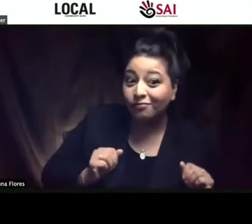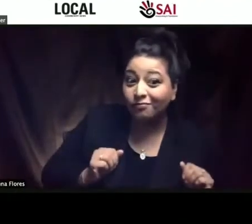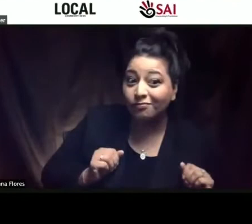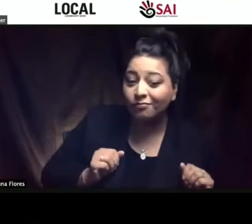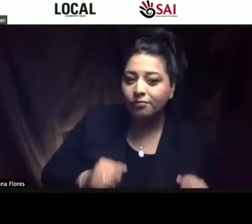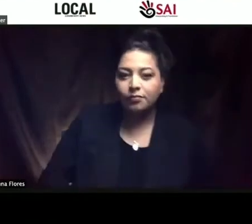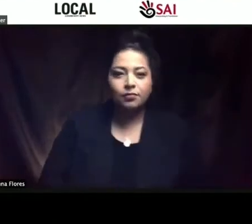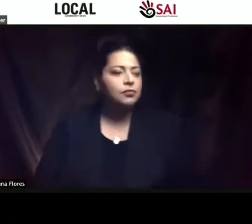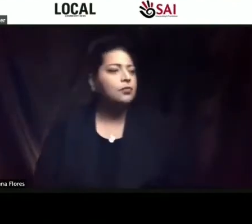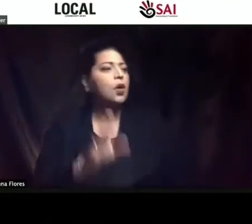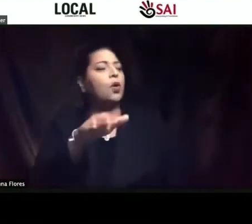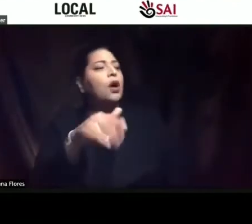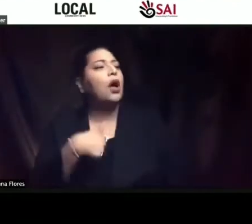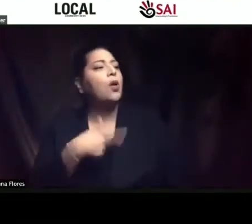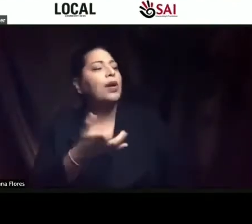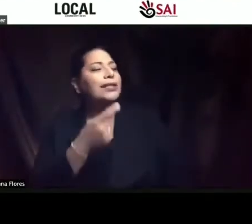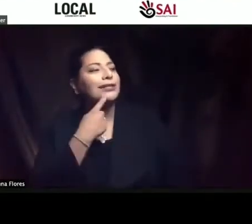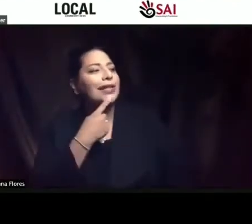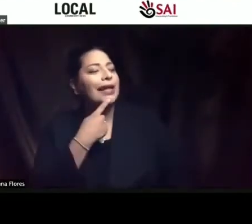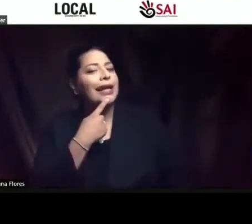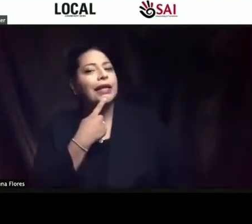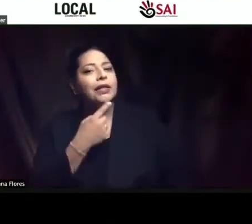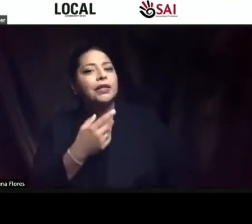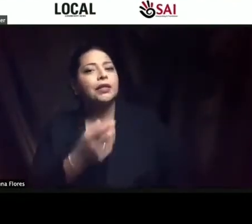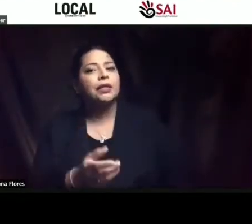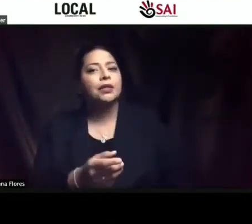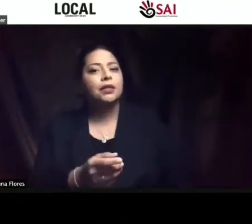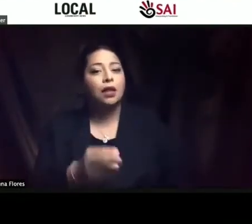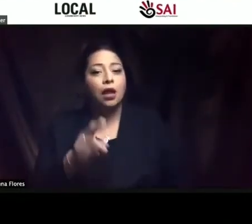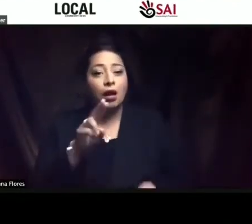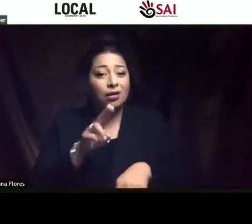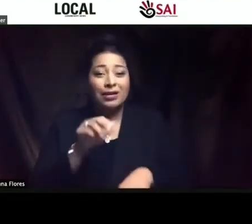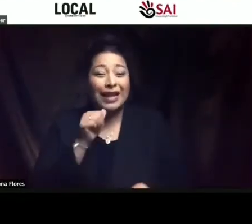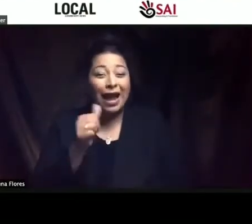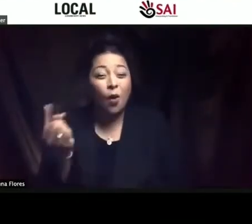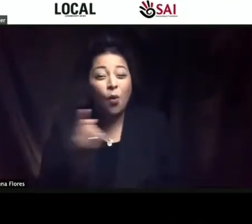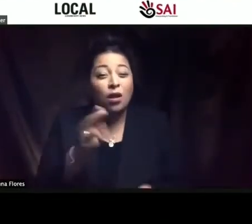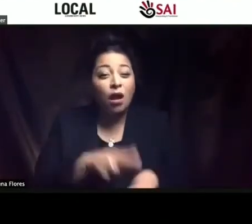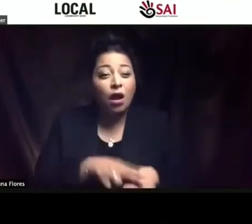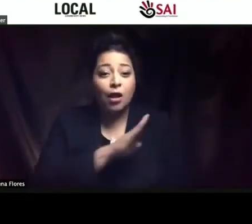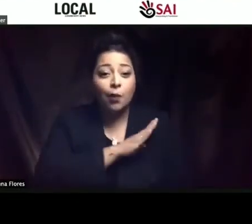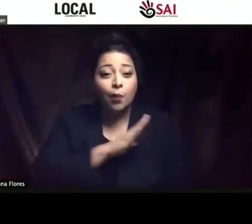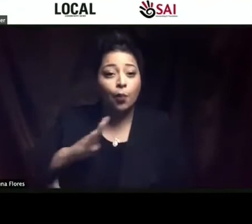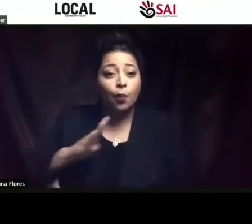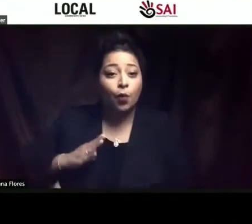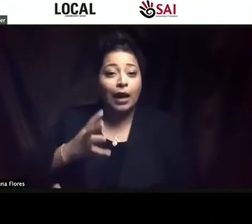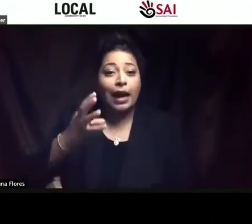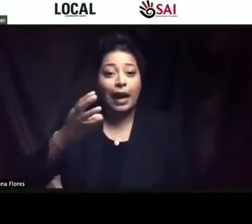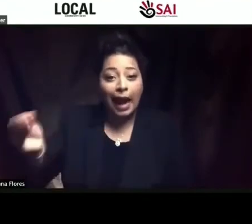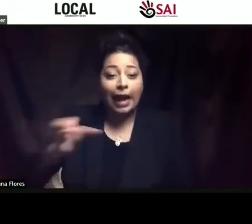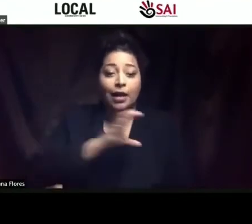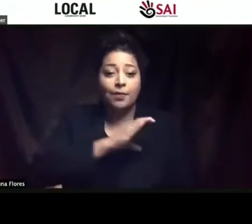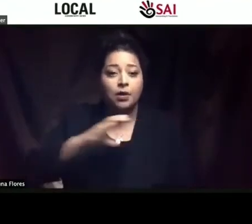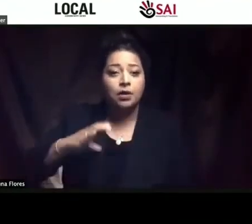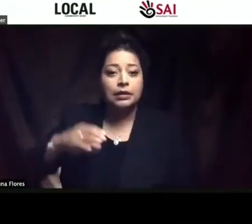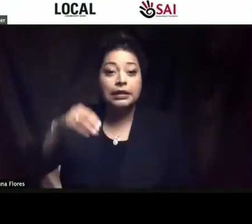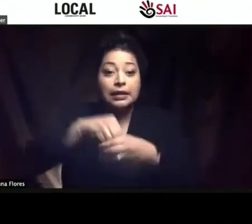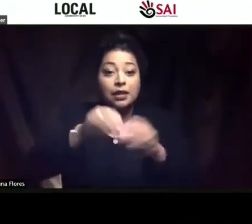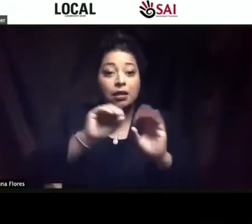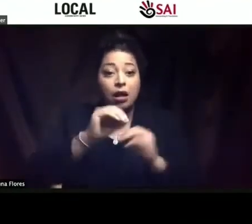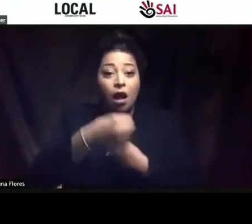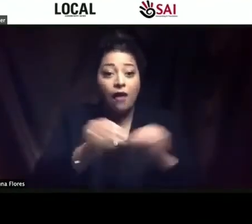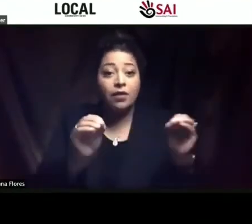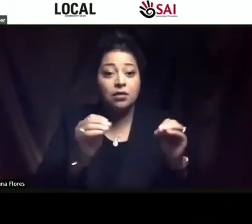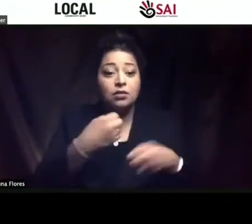Left. Oh, I was just going to say that not only on the boards and commissions, but also through the office, it's important that you don't just